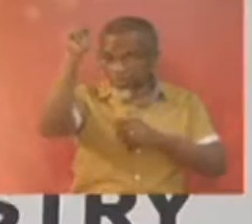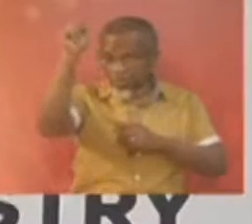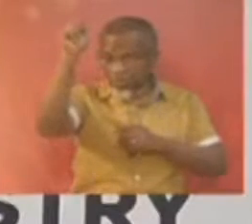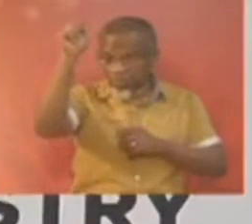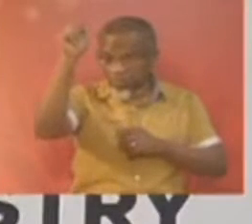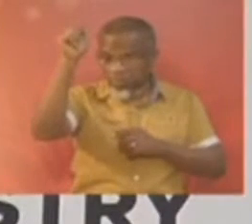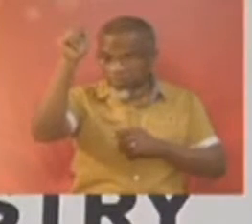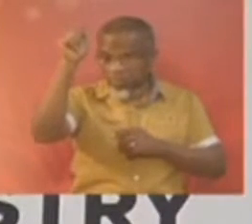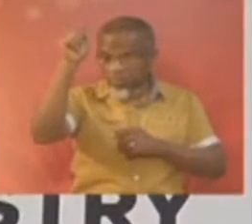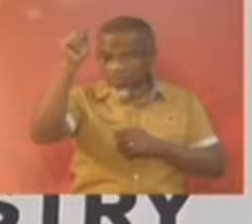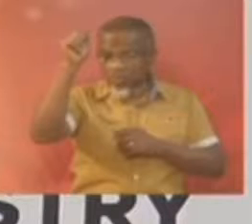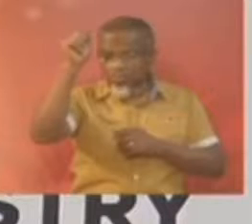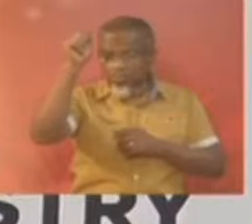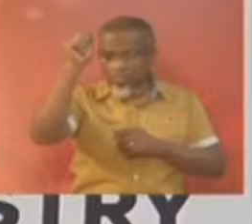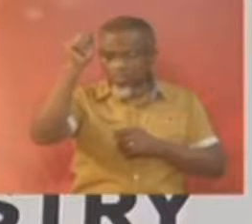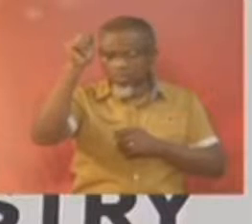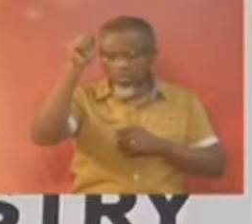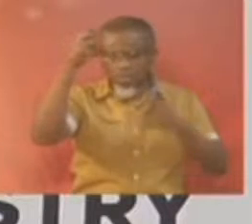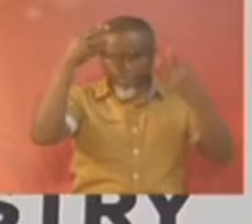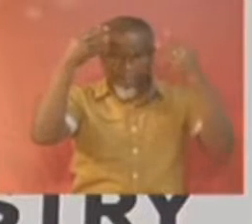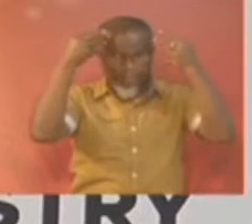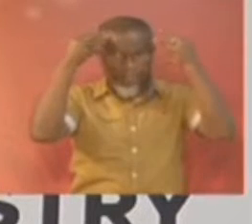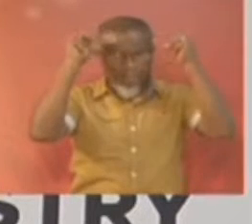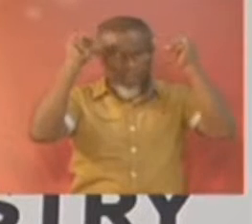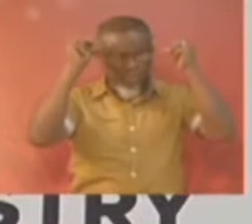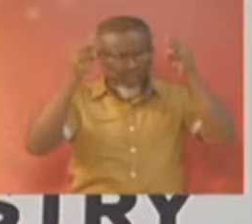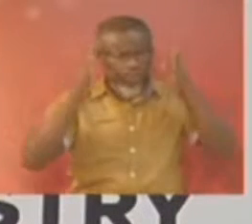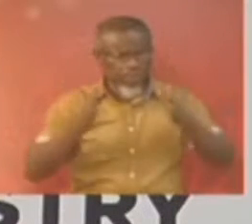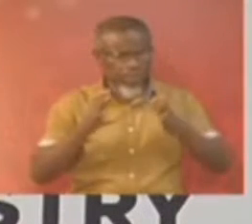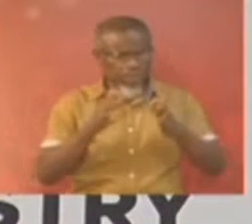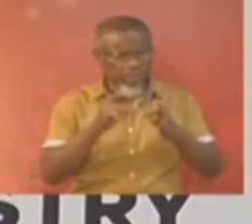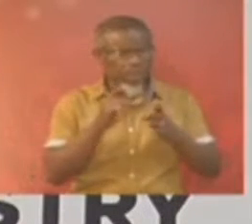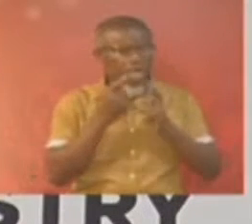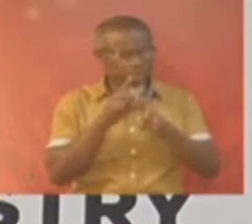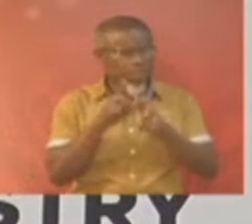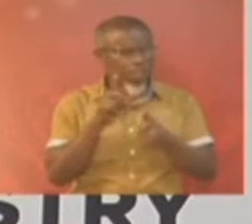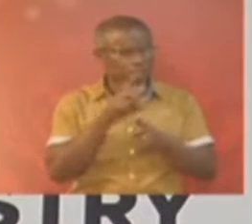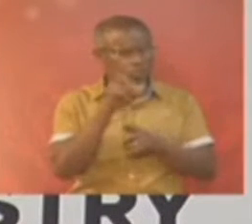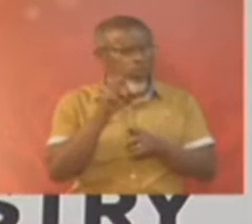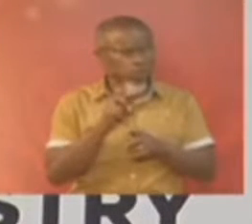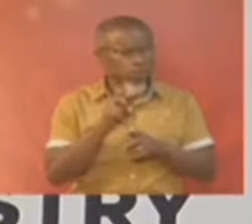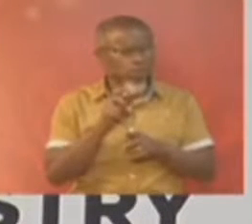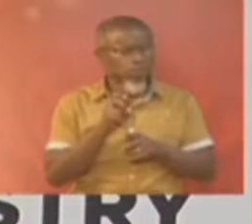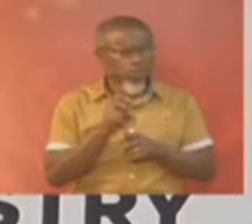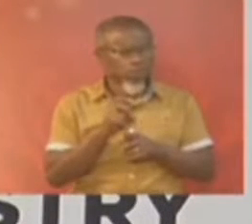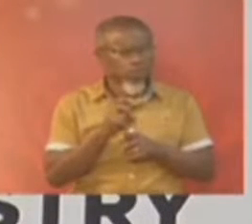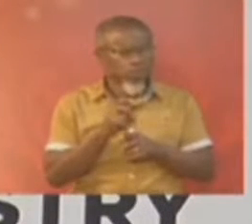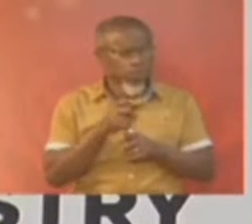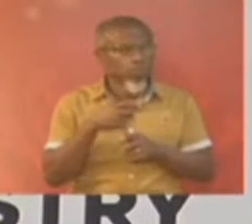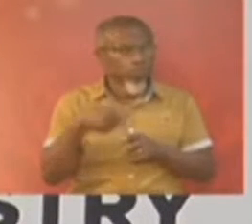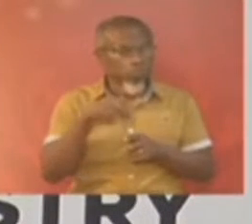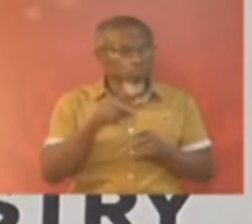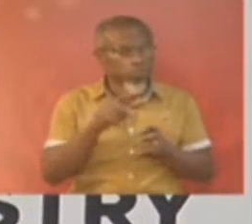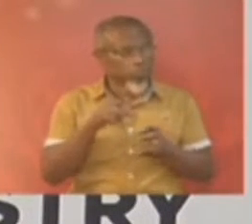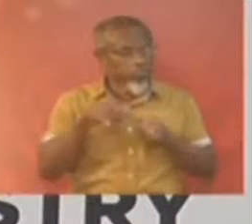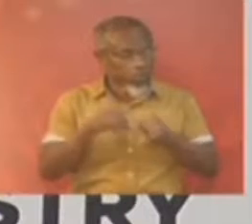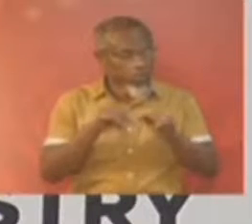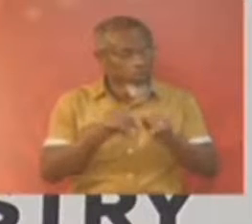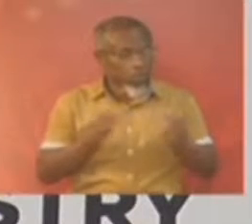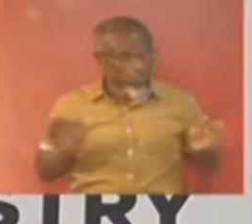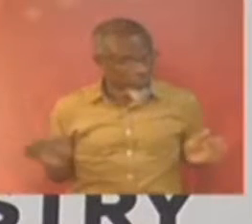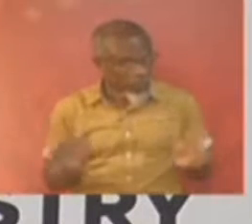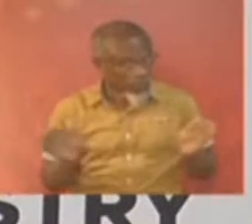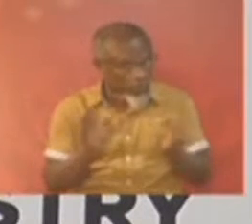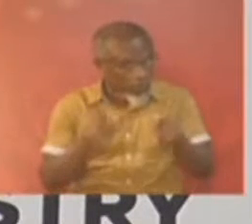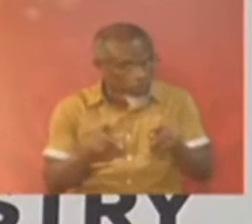the issue on Saturday, I believe. But yes, what they're doing is having significant blood drives in Tobago to try to get